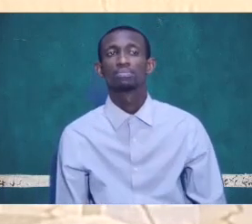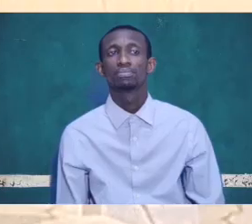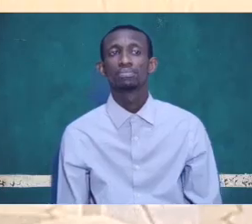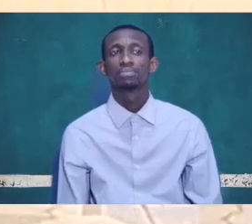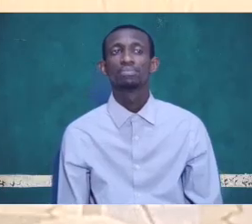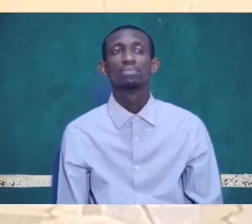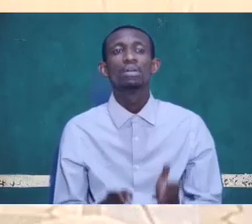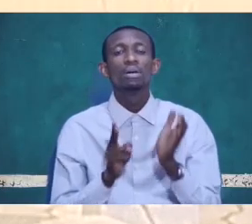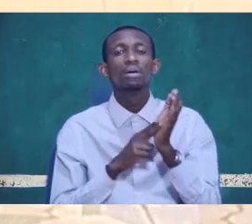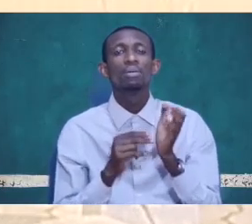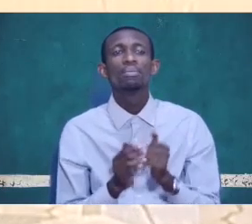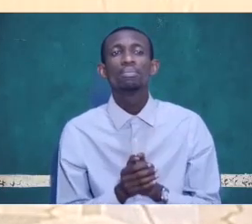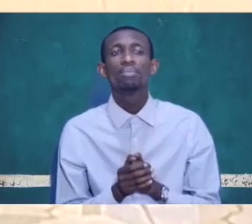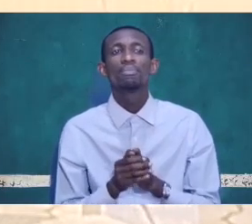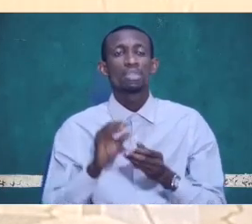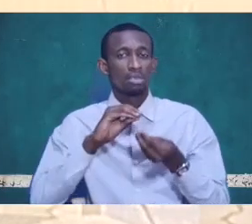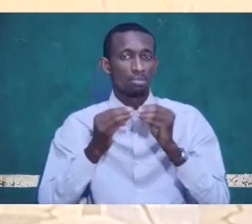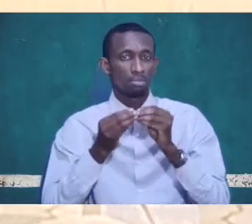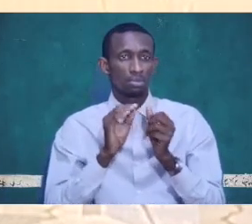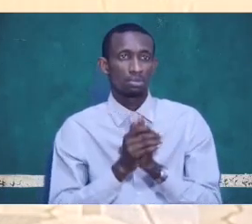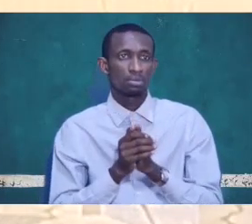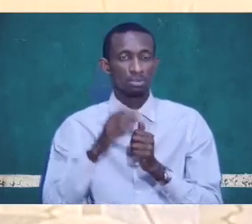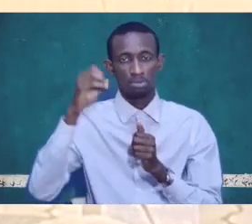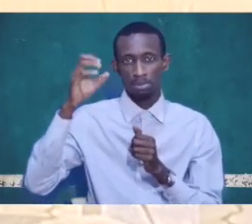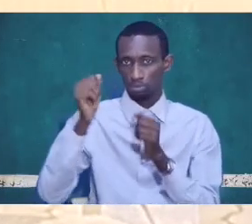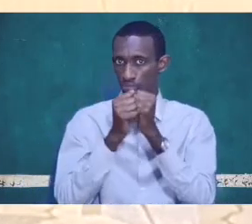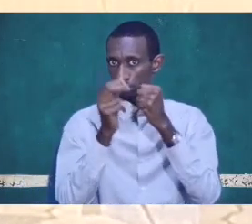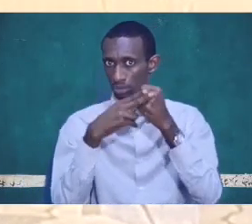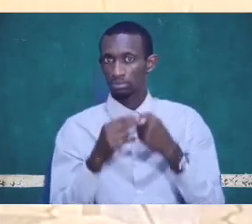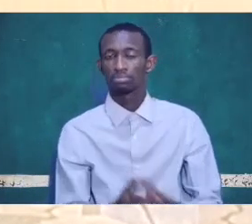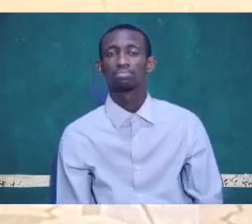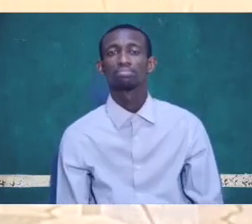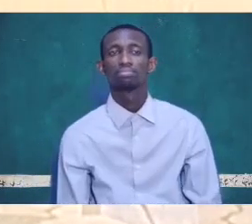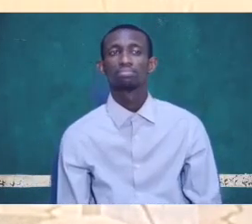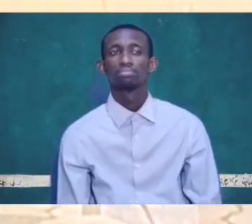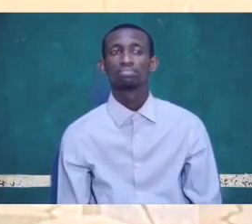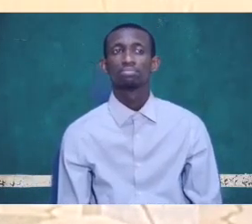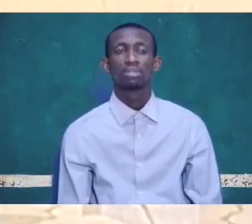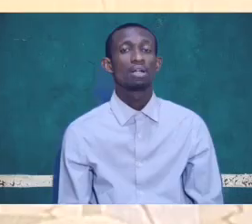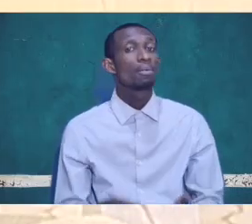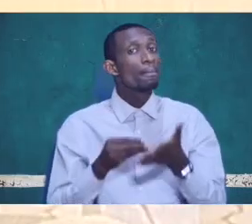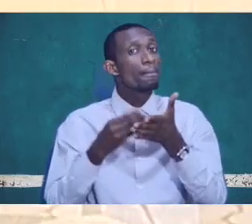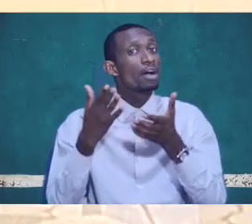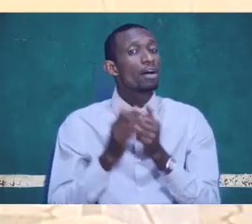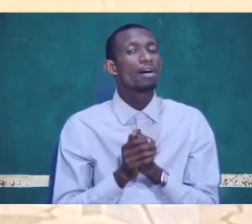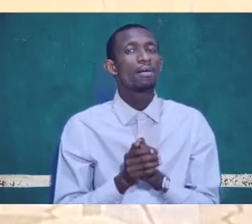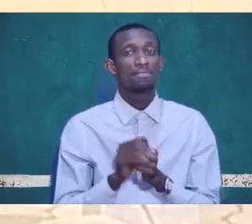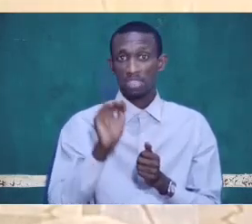is equal to the number of electrons, and it is 17. And the value of